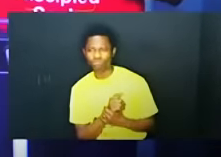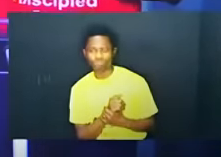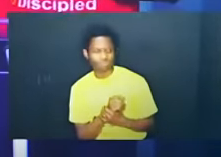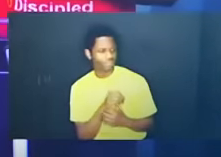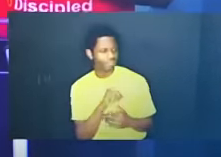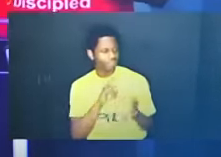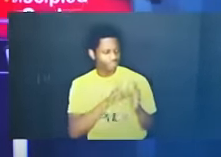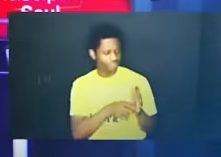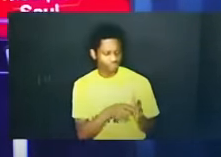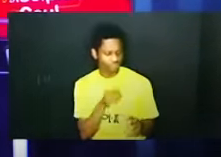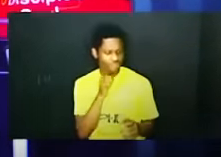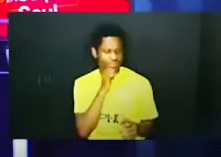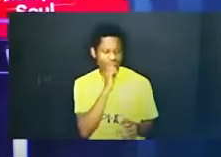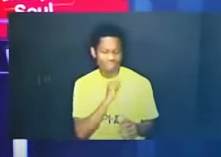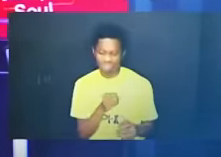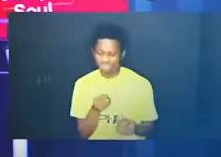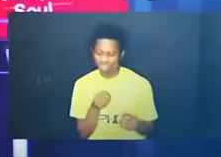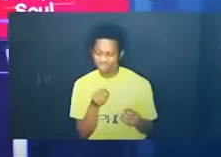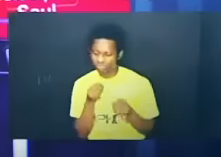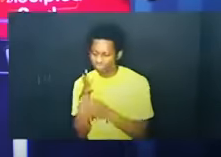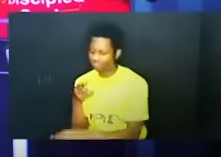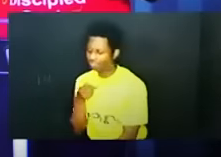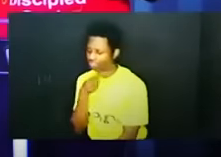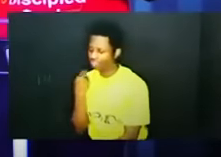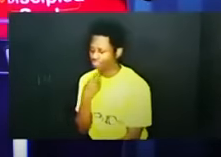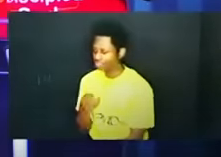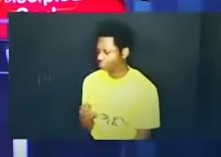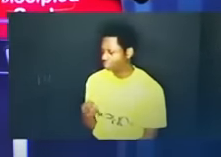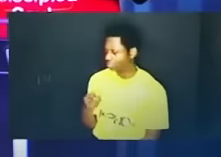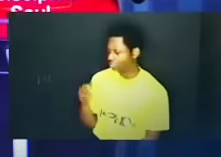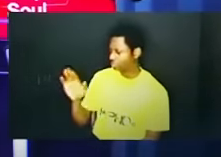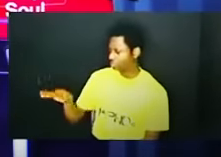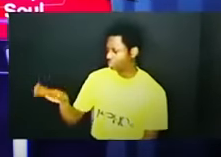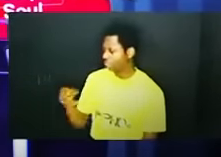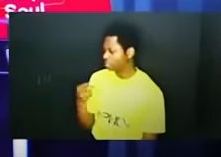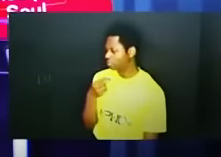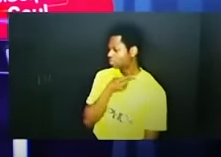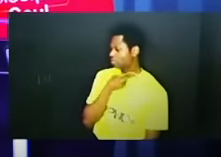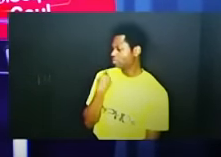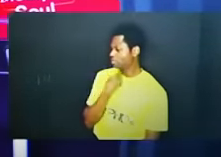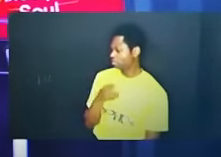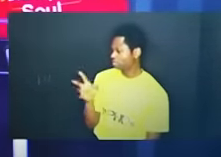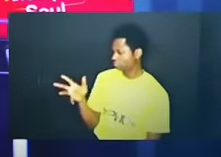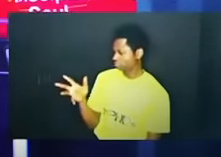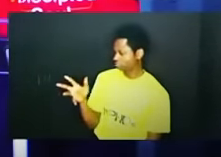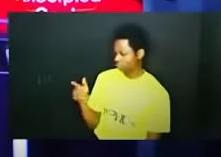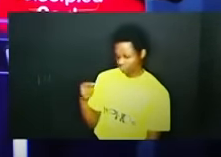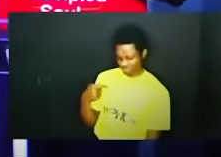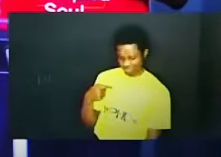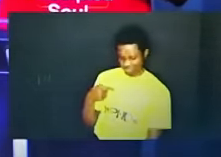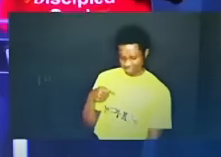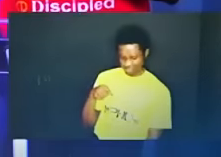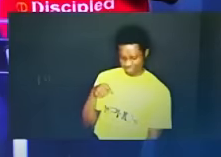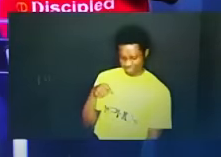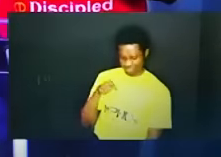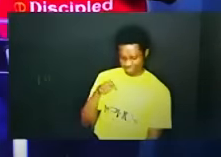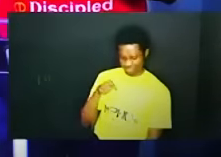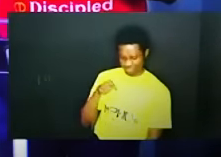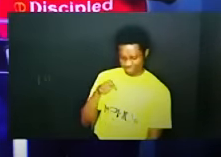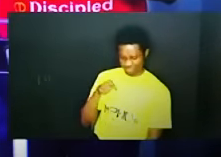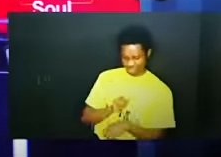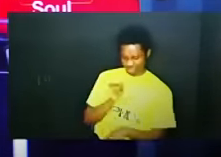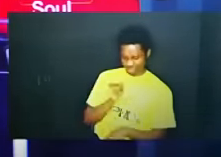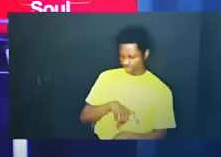pastor, says, Osofu, this is work. This